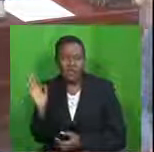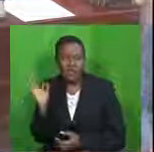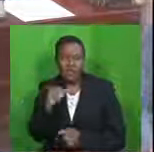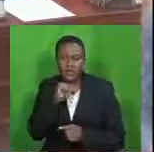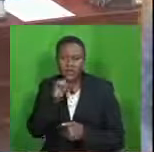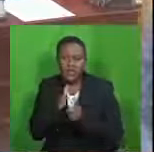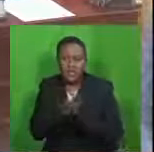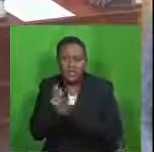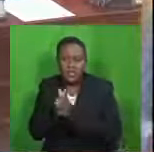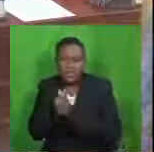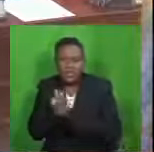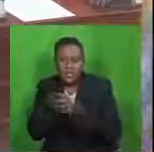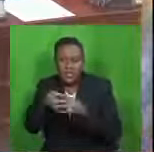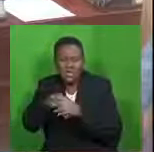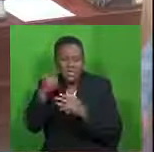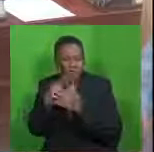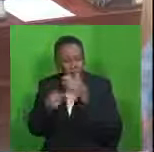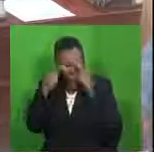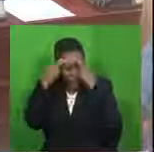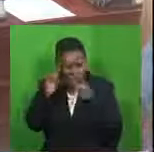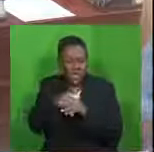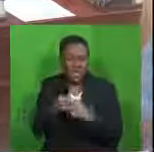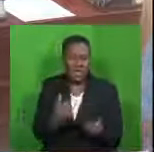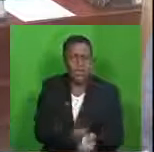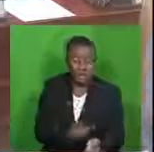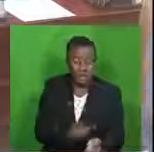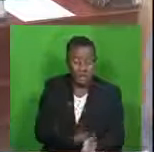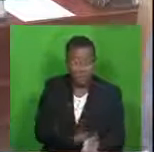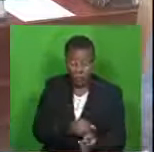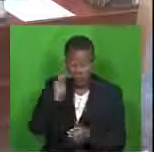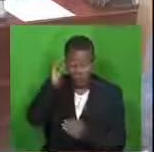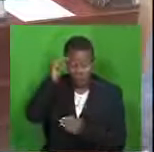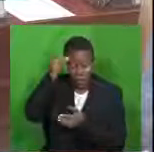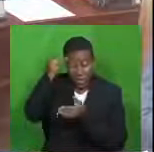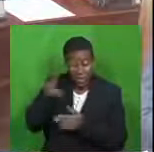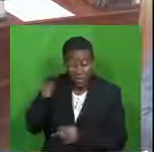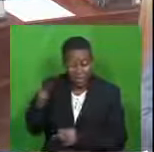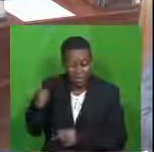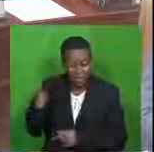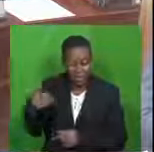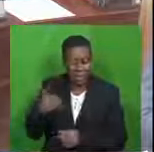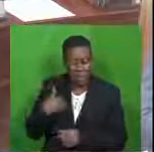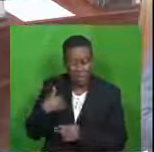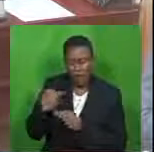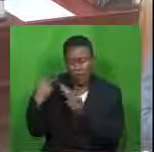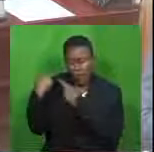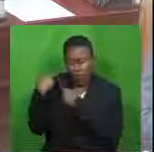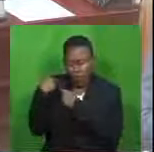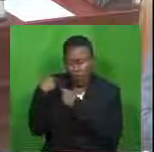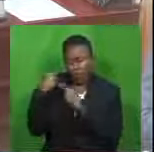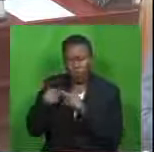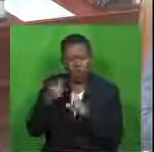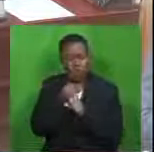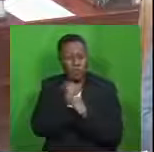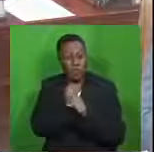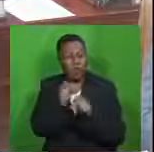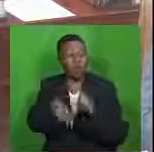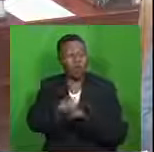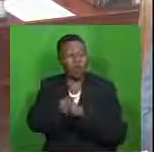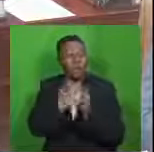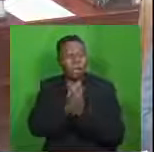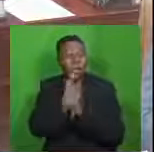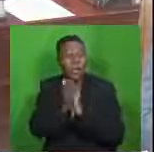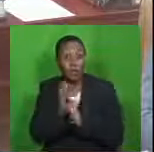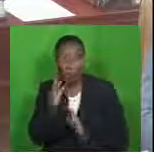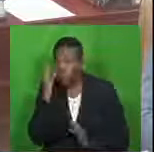goes in Ghana. So, Minister, you have a responsibility to rebrand football in Ghana and to